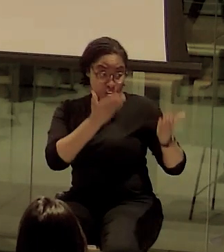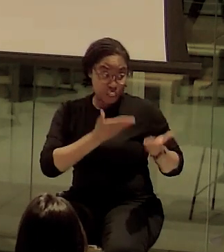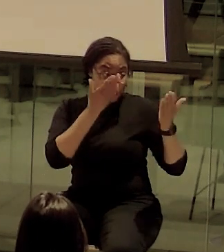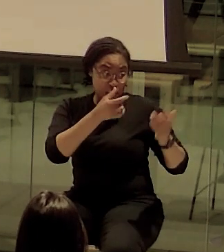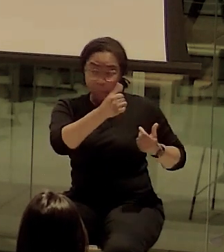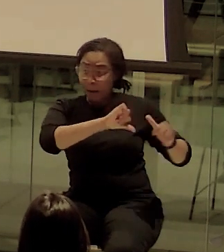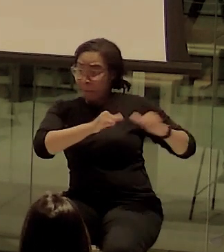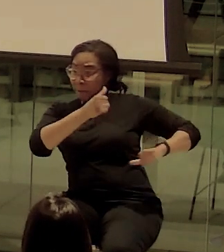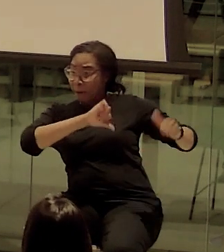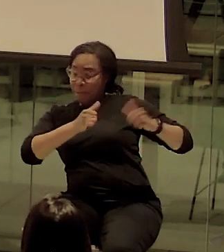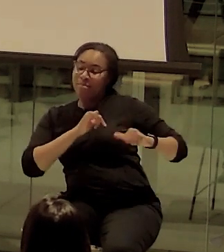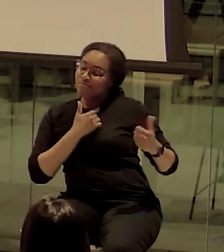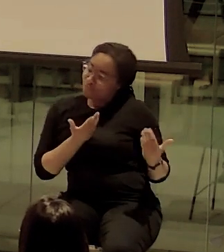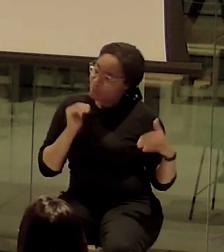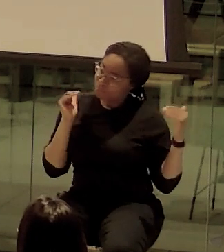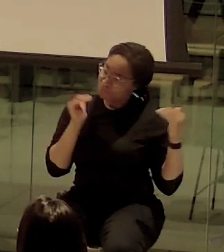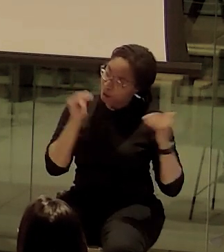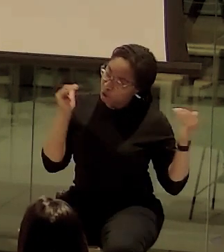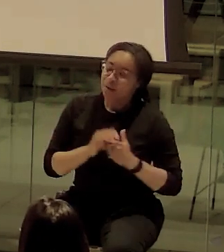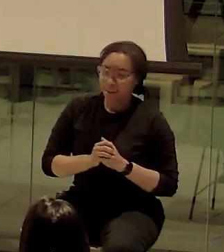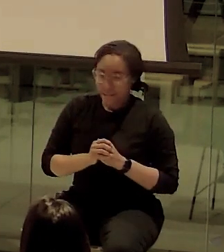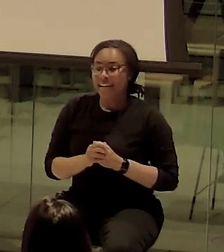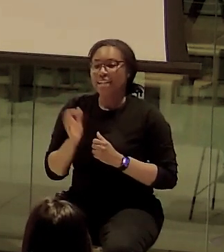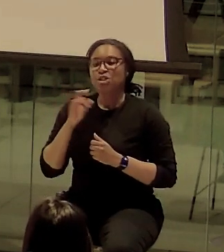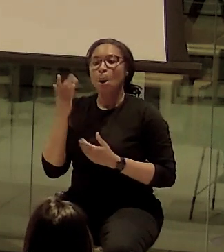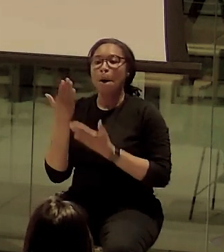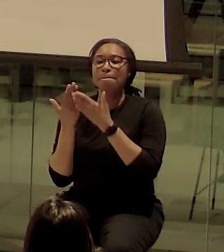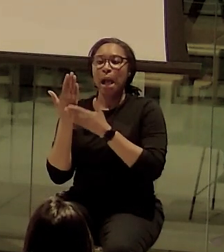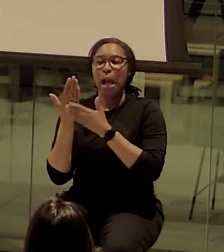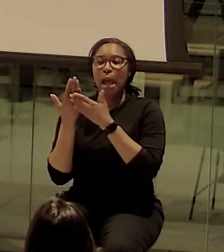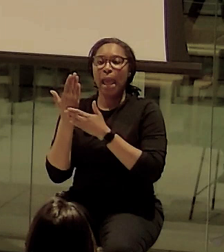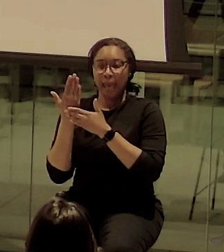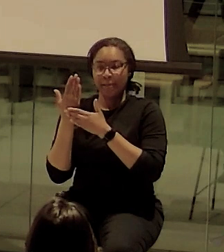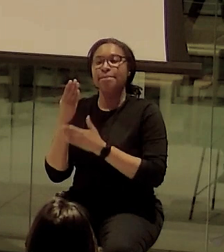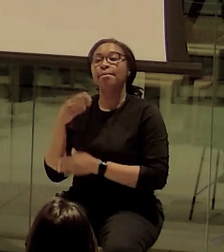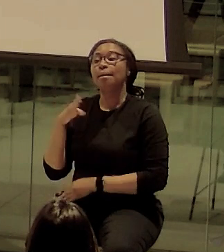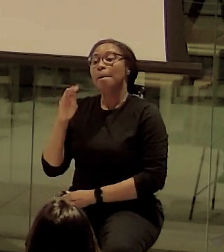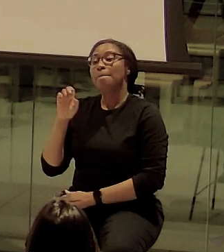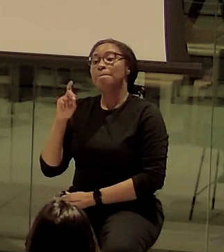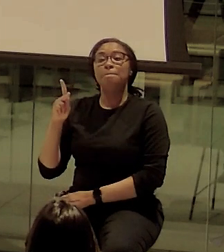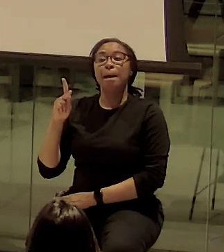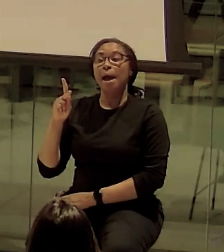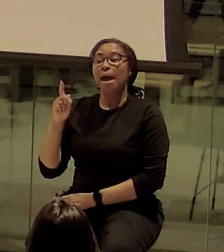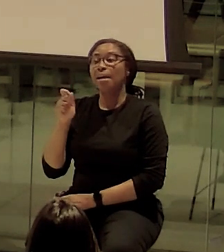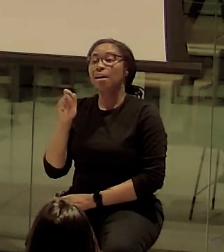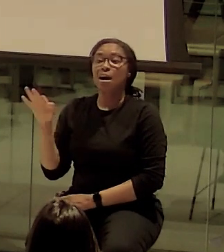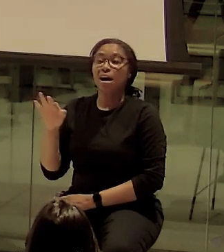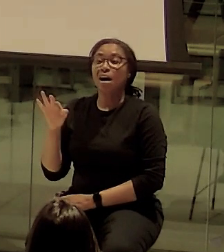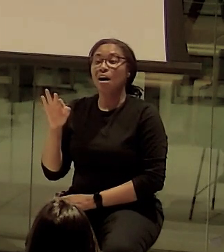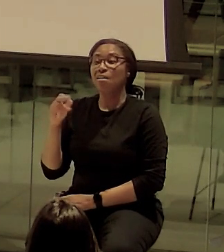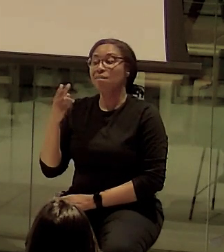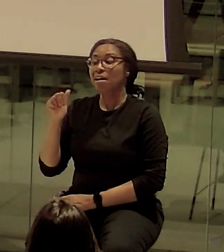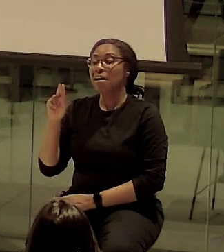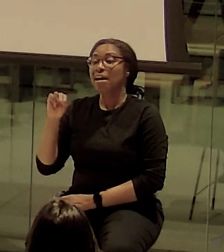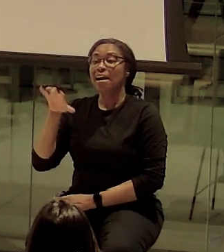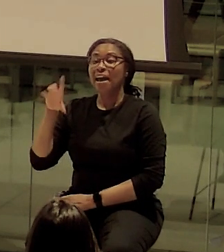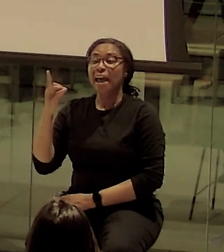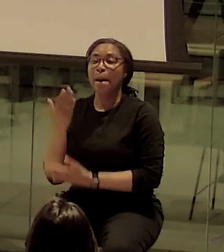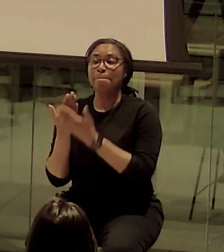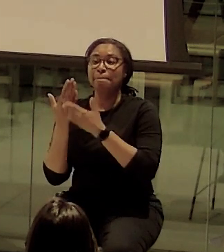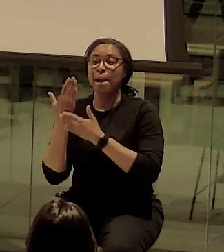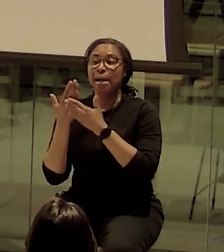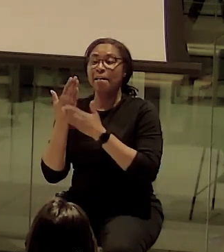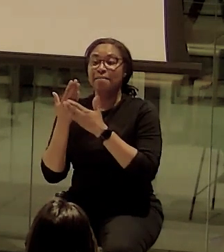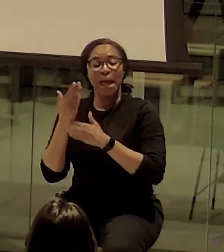which is fair. And so she suggested Back of Hand. I wrote to her, and I said, well, why Back of Hand? She never wrote me back.